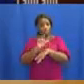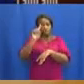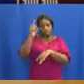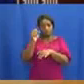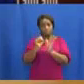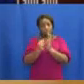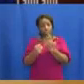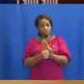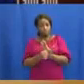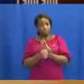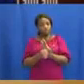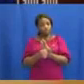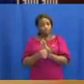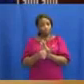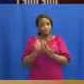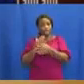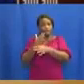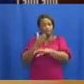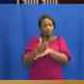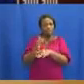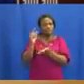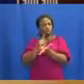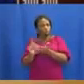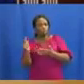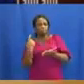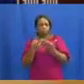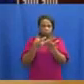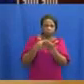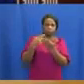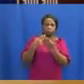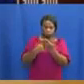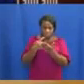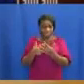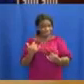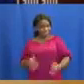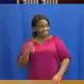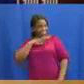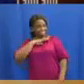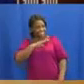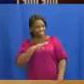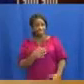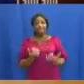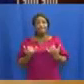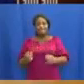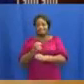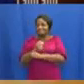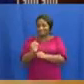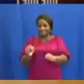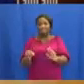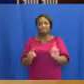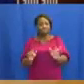September. After weeks of thorough work, I'm satisfied that it's safe to do